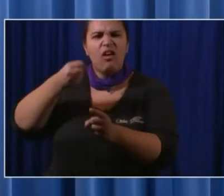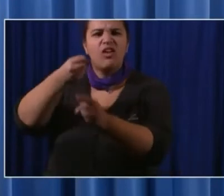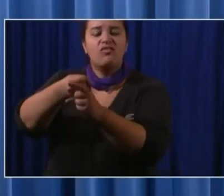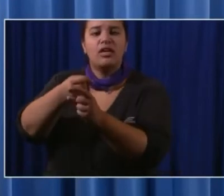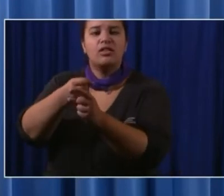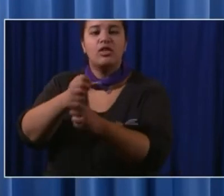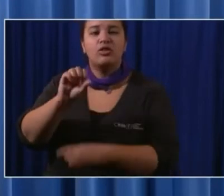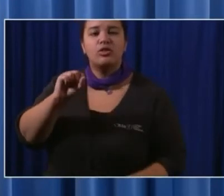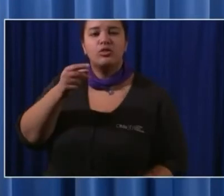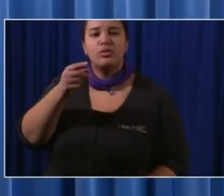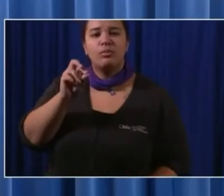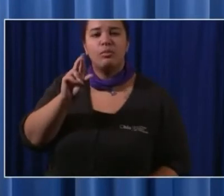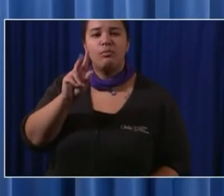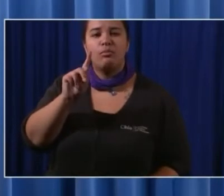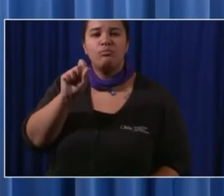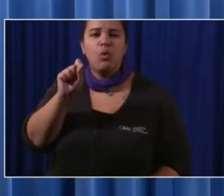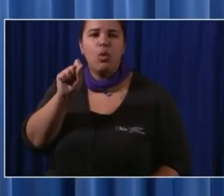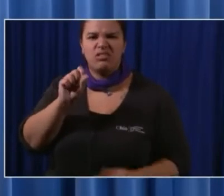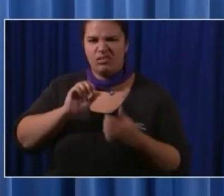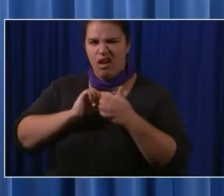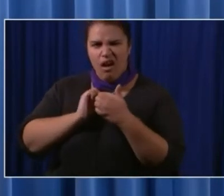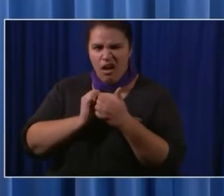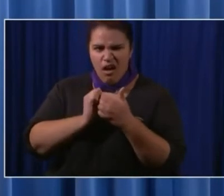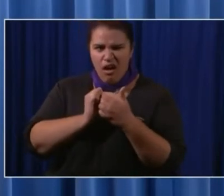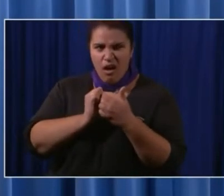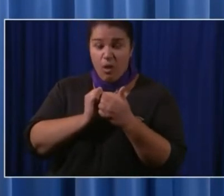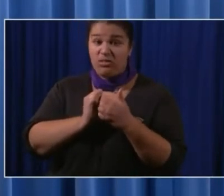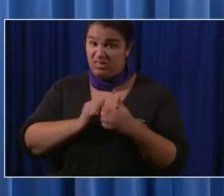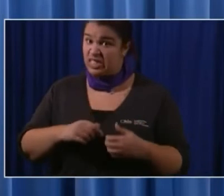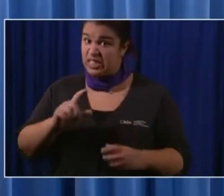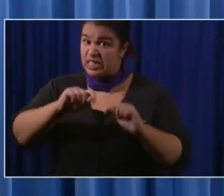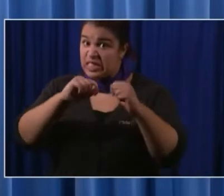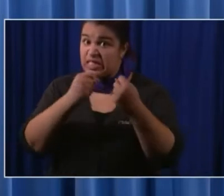with sports like football and soccer that have more than a dozen players per team?